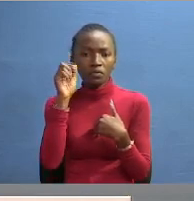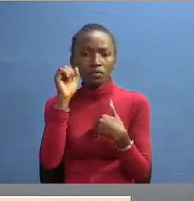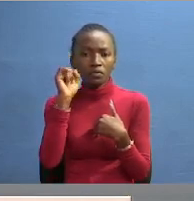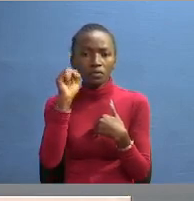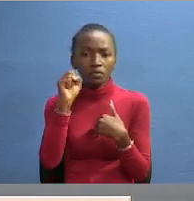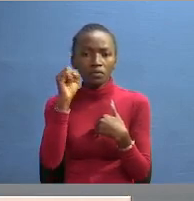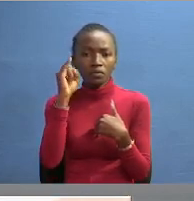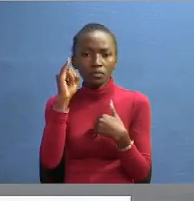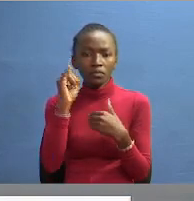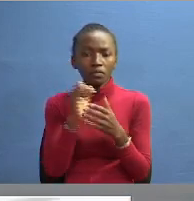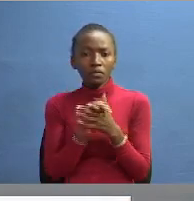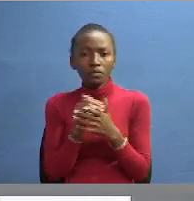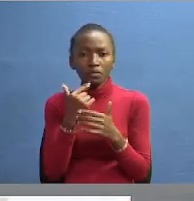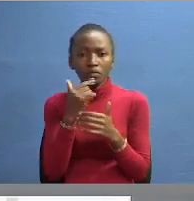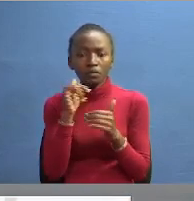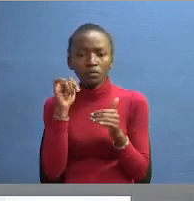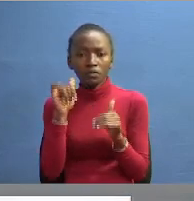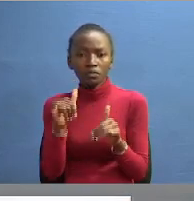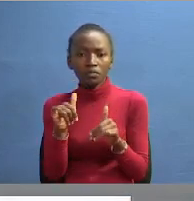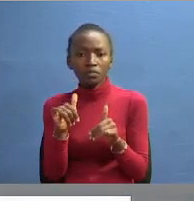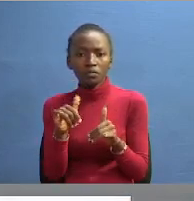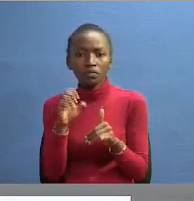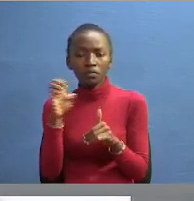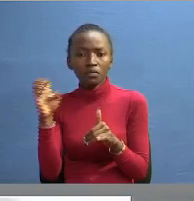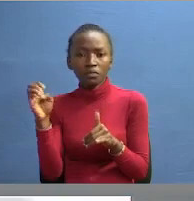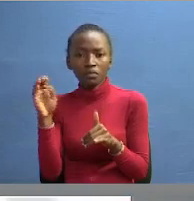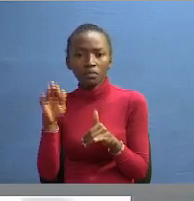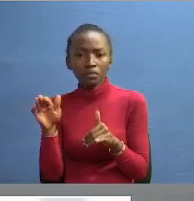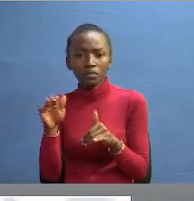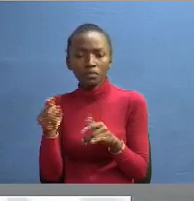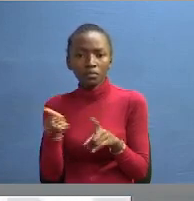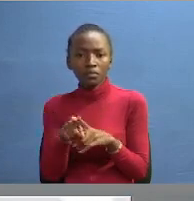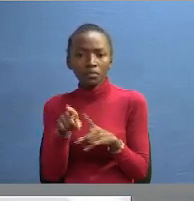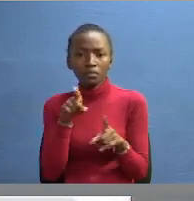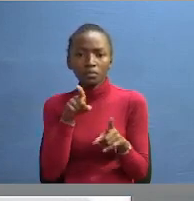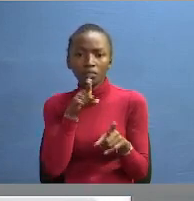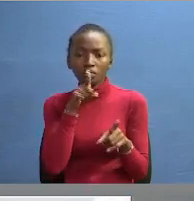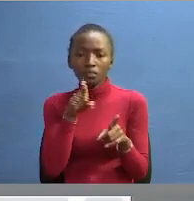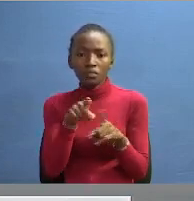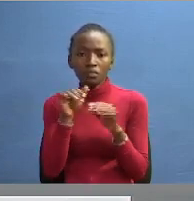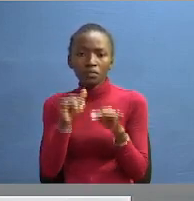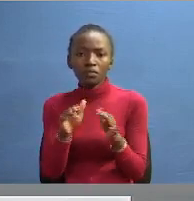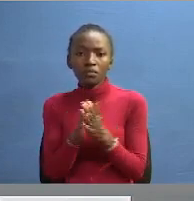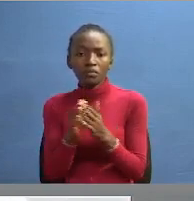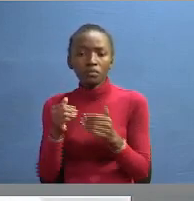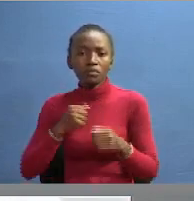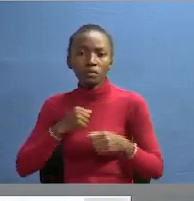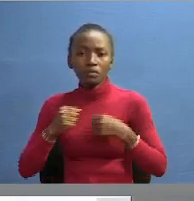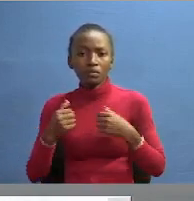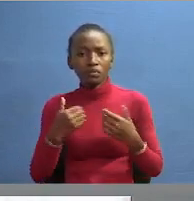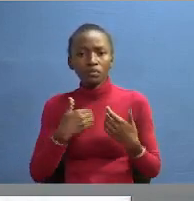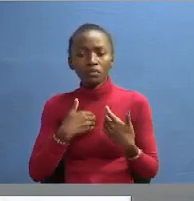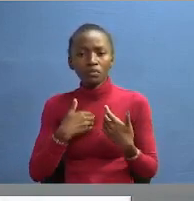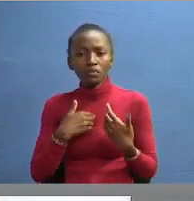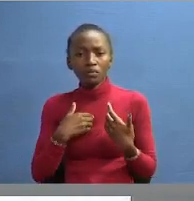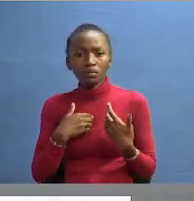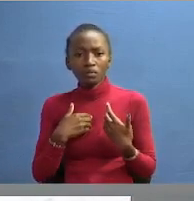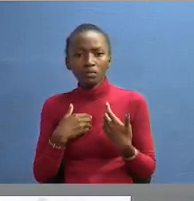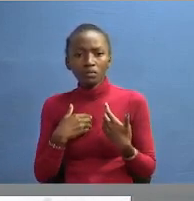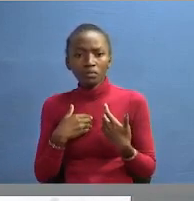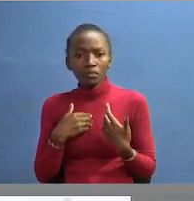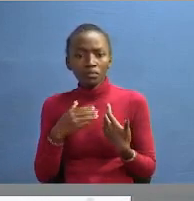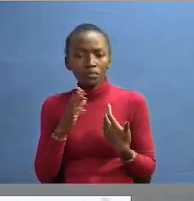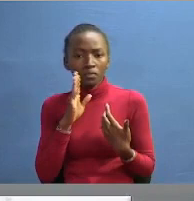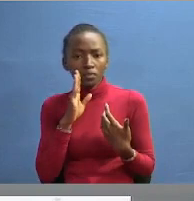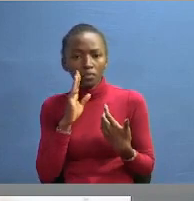eastern DRC, and of course, their brothers staying in Rwanda. There have been speculations earlier that